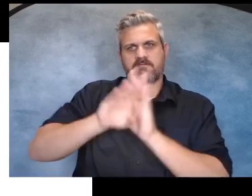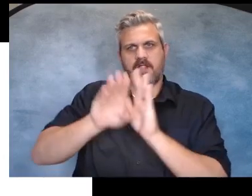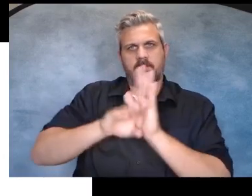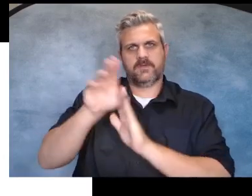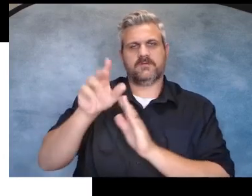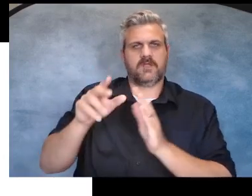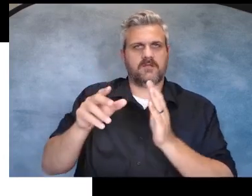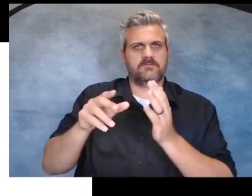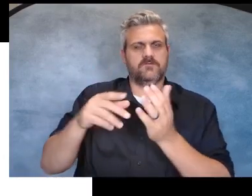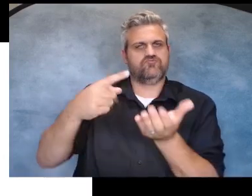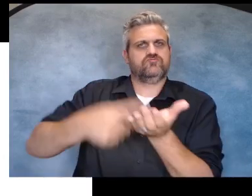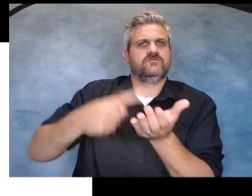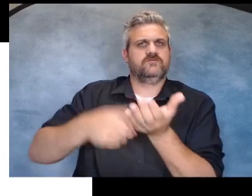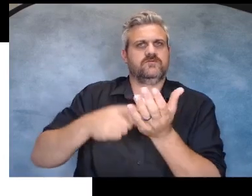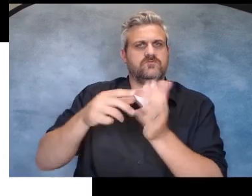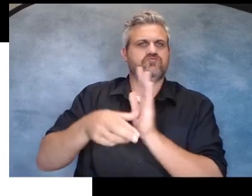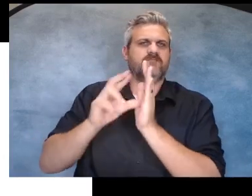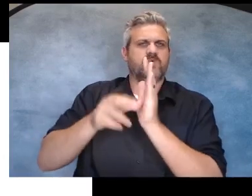and reviewing goals.